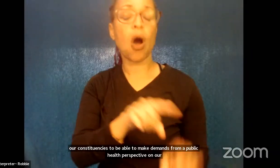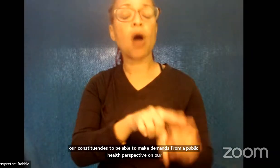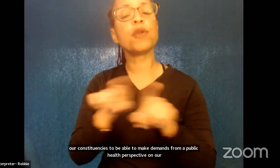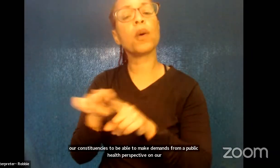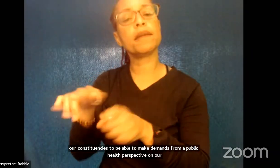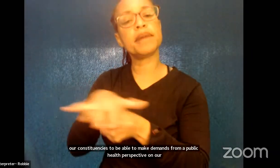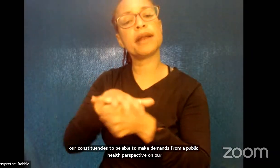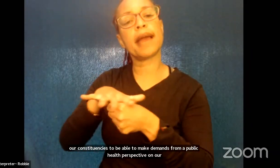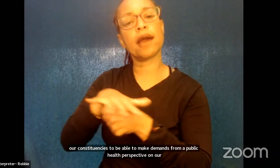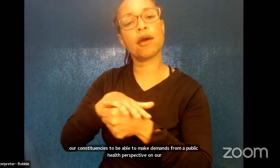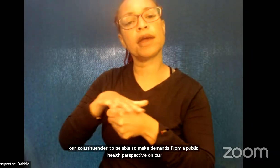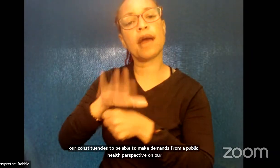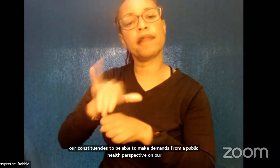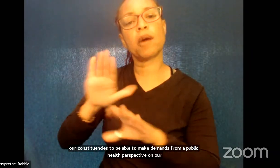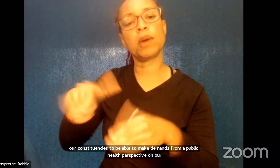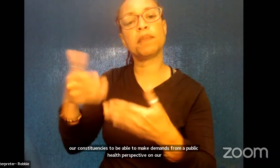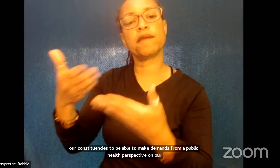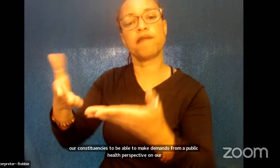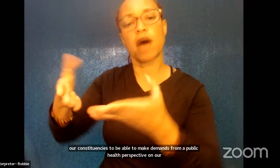we provide attention.